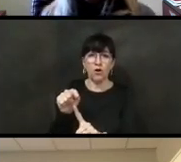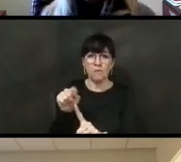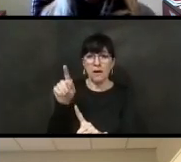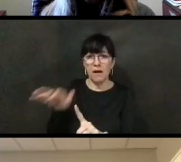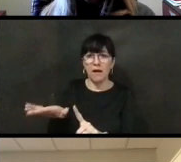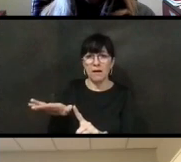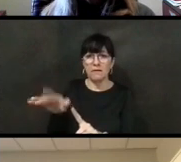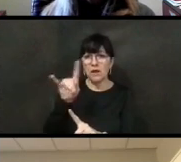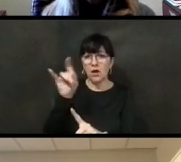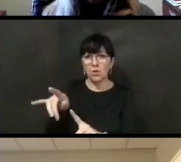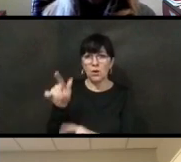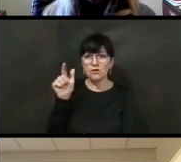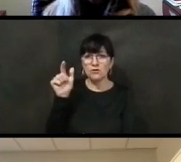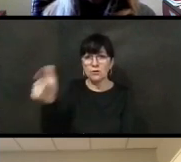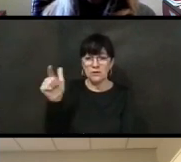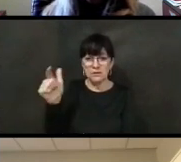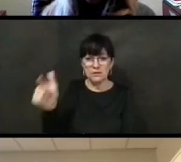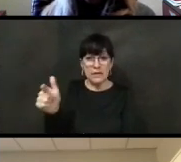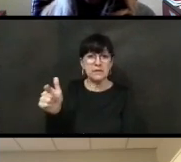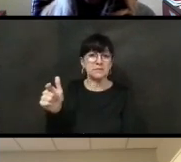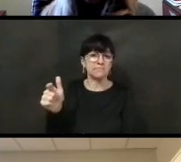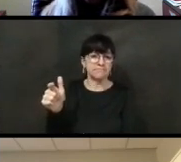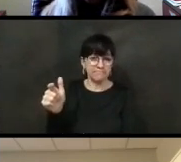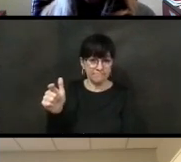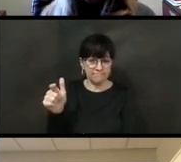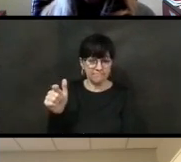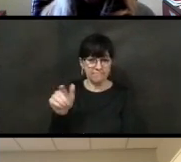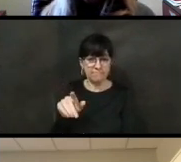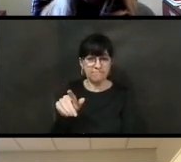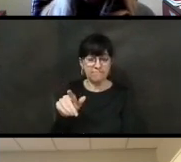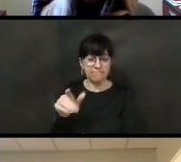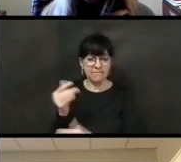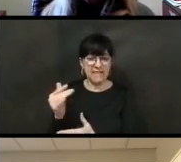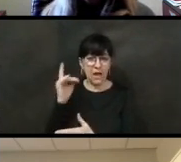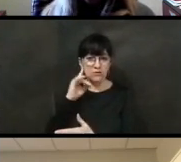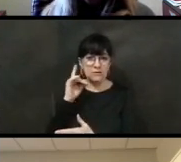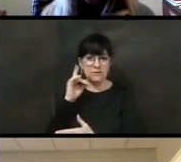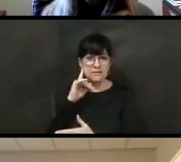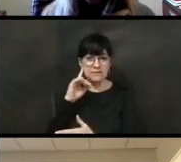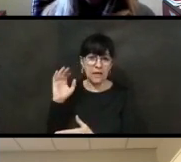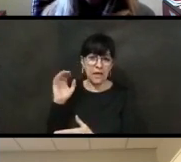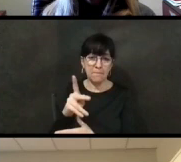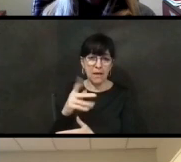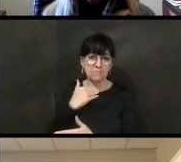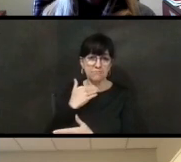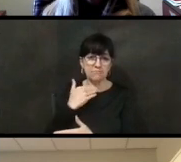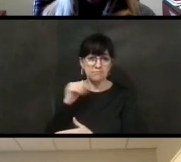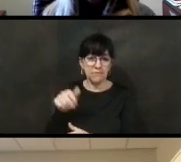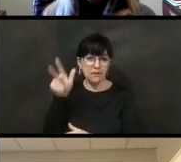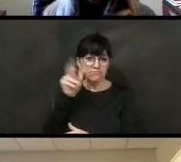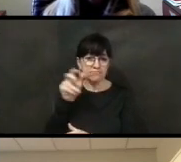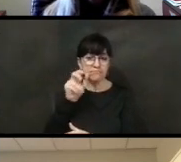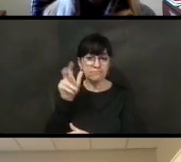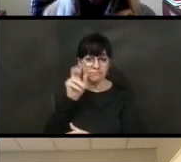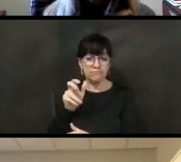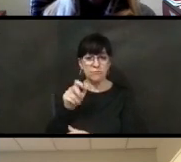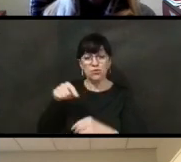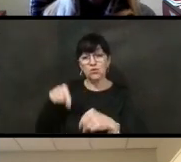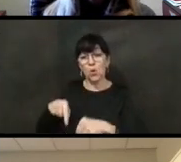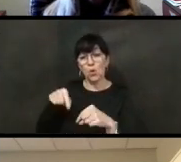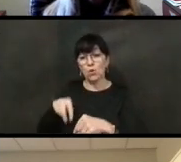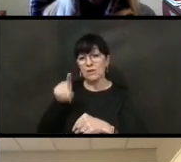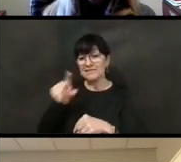later. We have some others there. The last state to roll it out, but Delaware definitely was not in a position to be the first state to